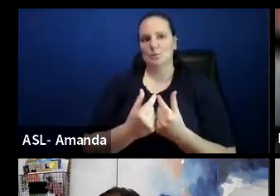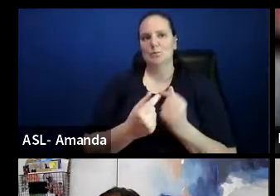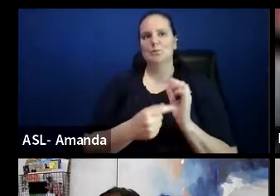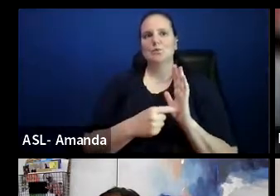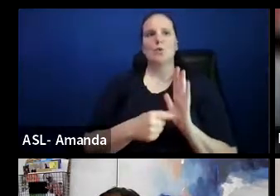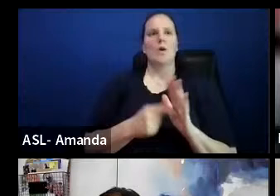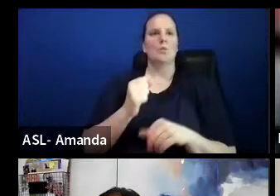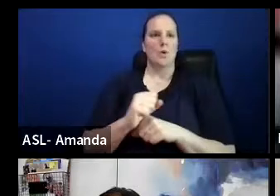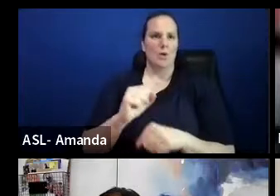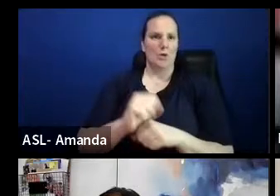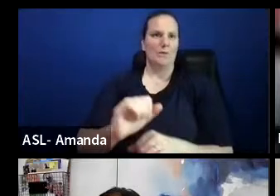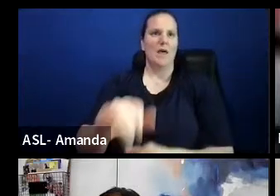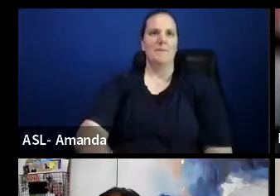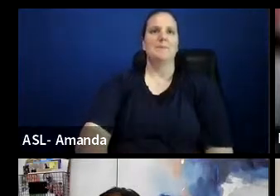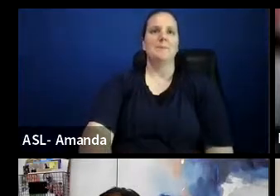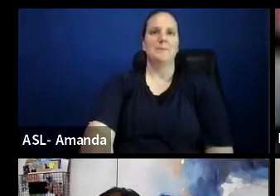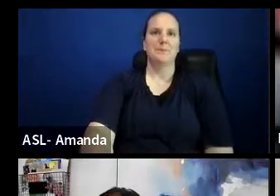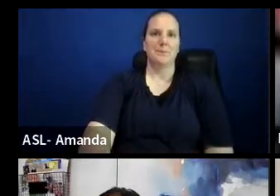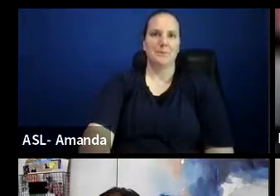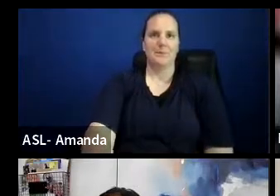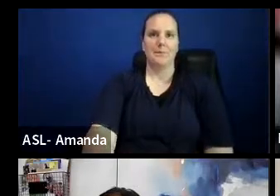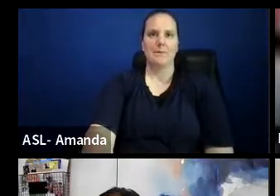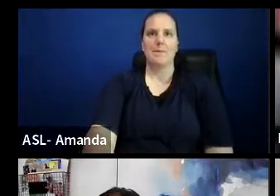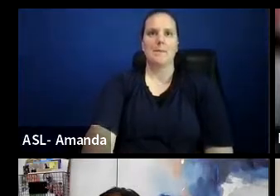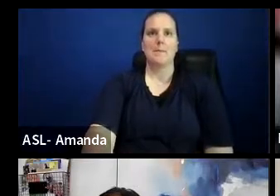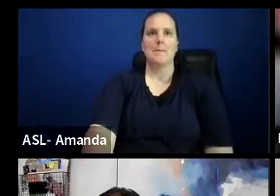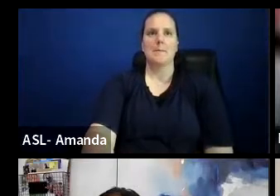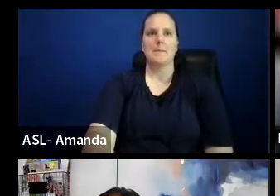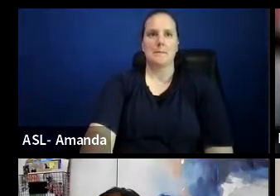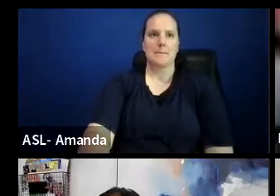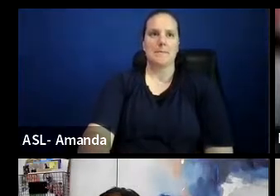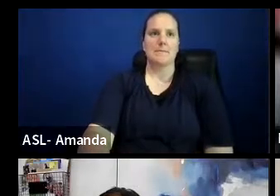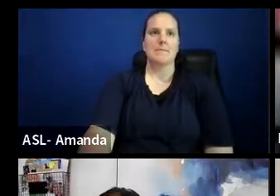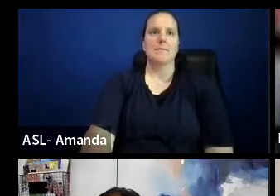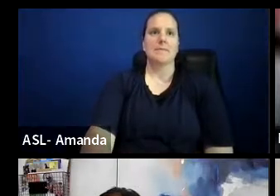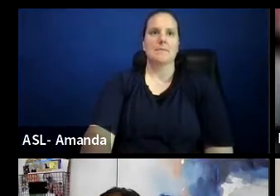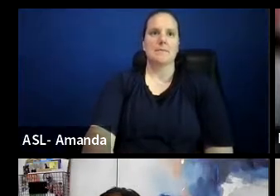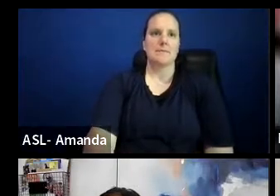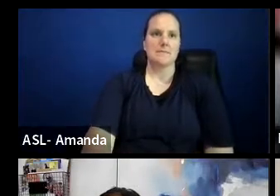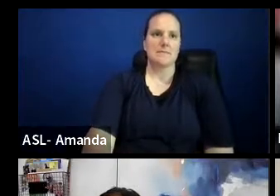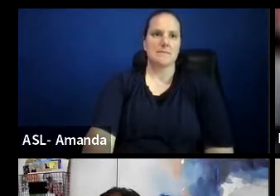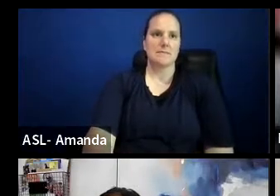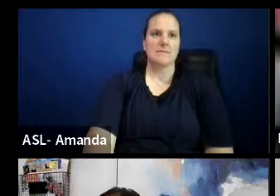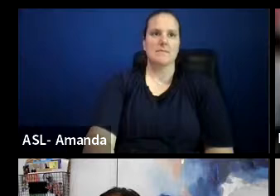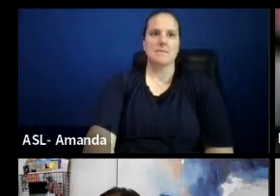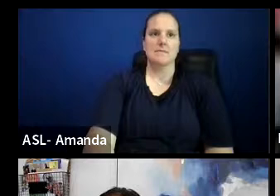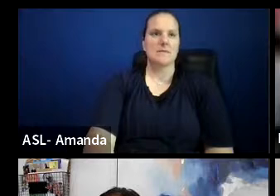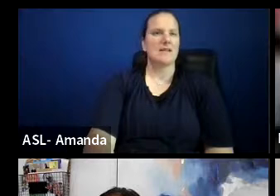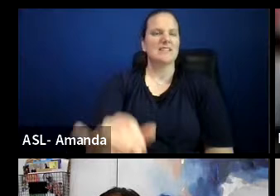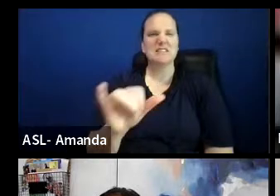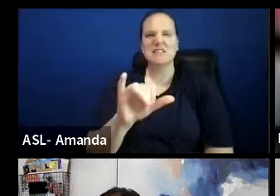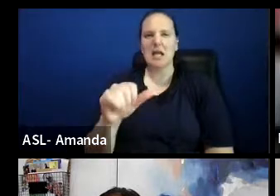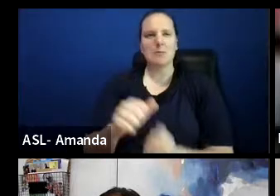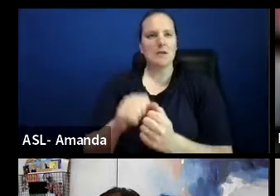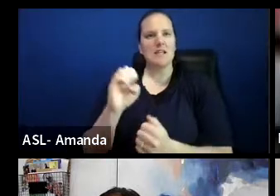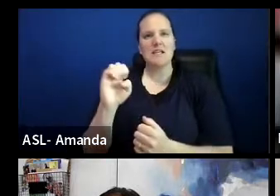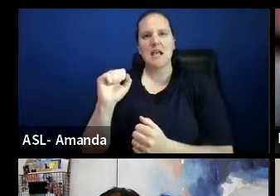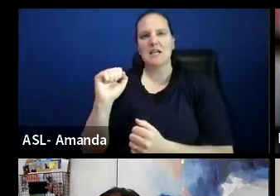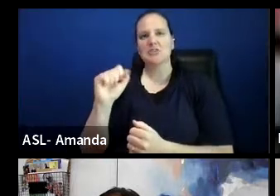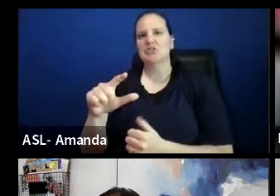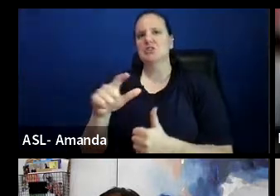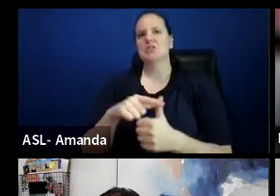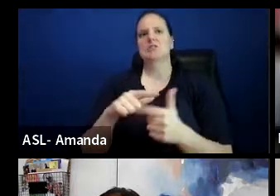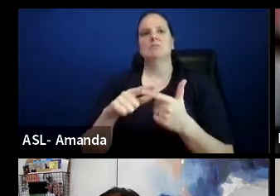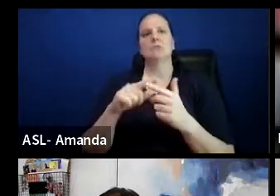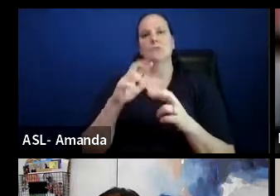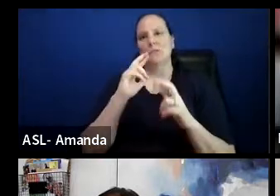our work, taking input, also doing the same with EAG, and